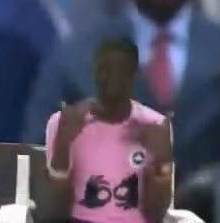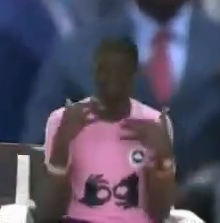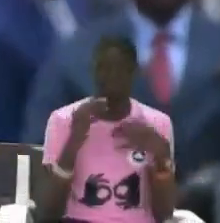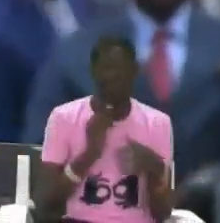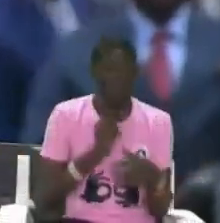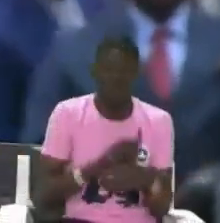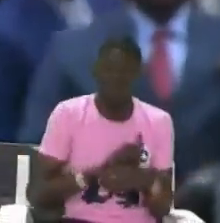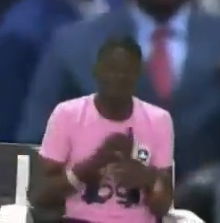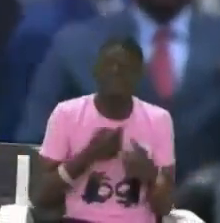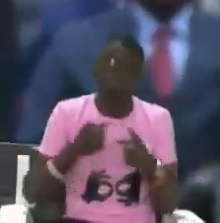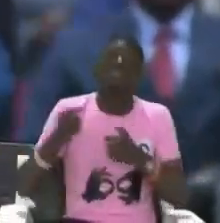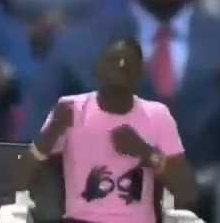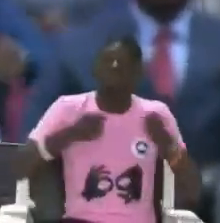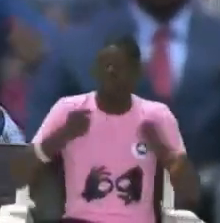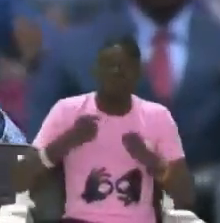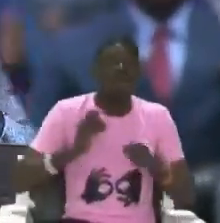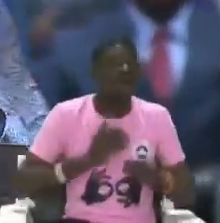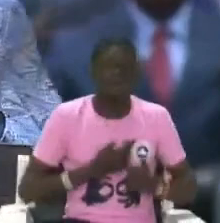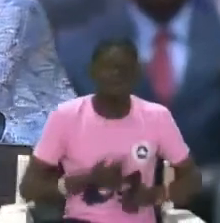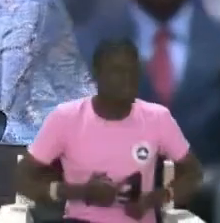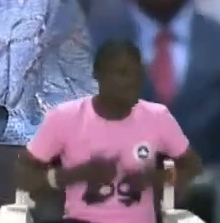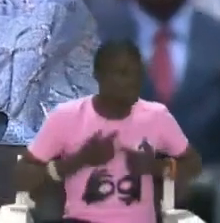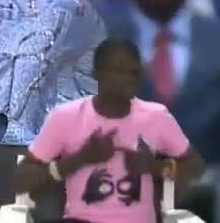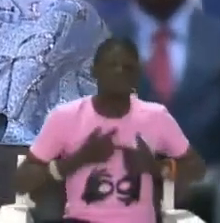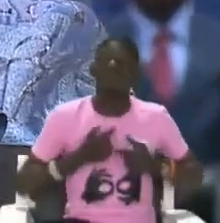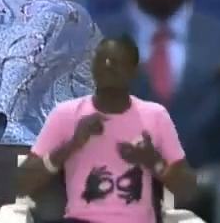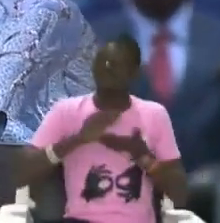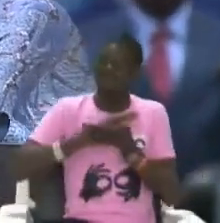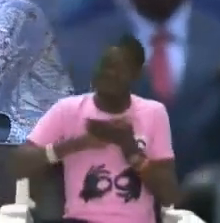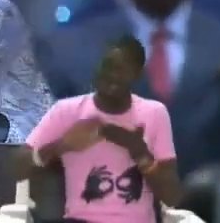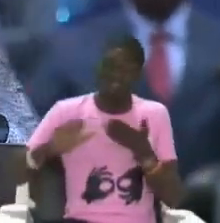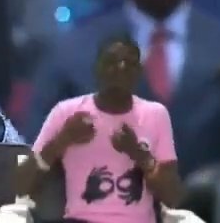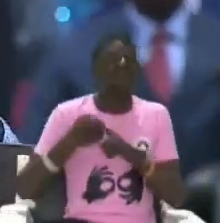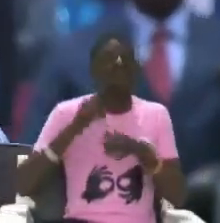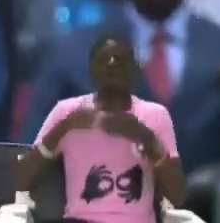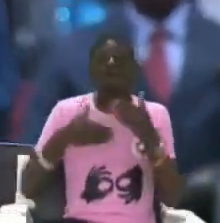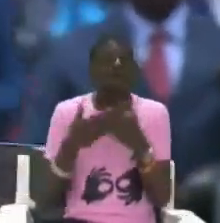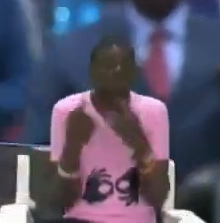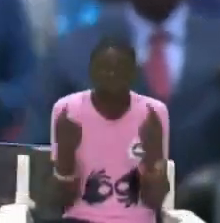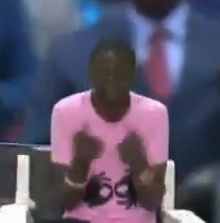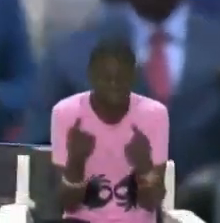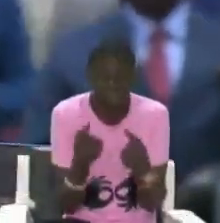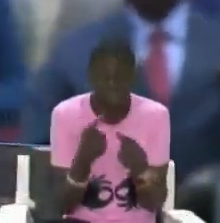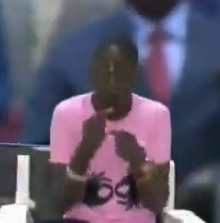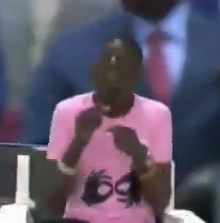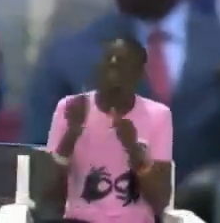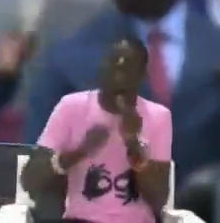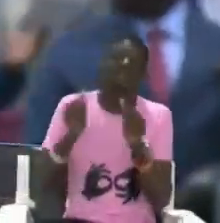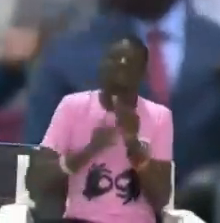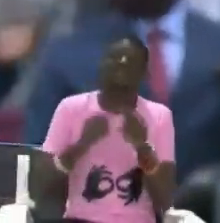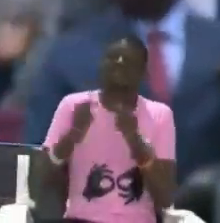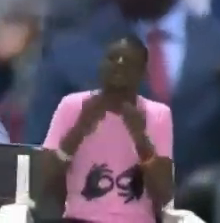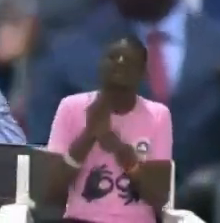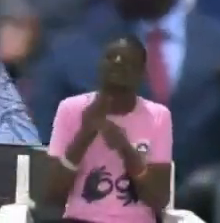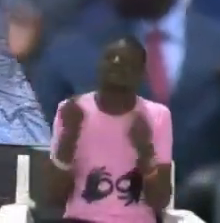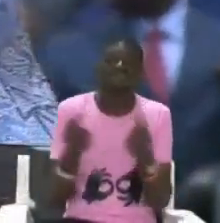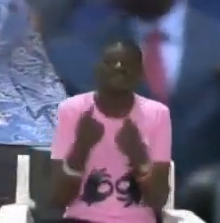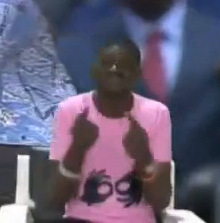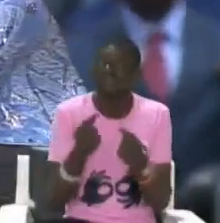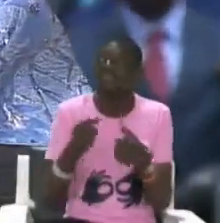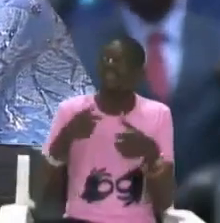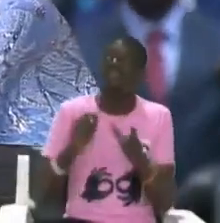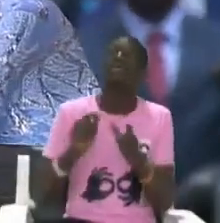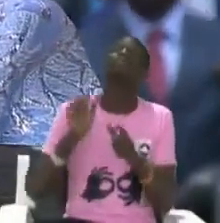over our lives. Forgive us of any form of sin, transgression, iniquity, oh God, and any form of unrighteousness tonight. Lord,